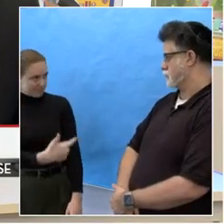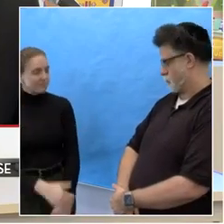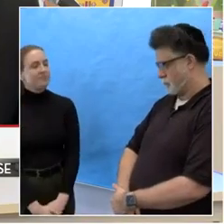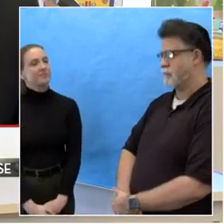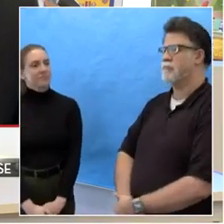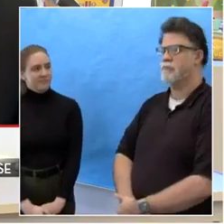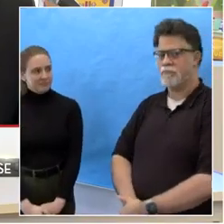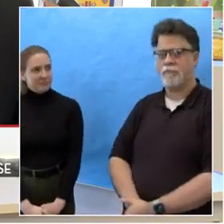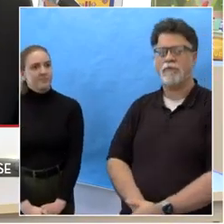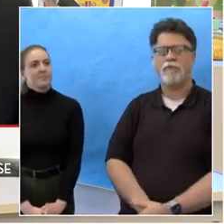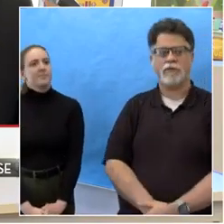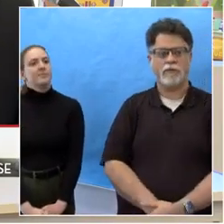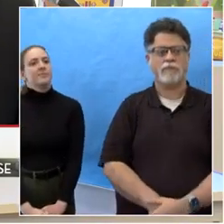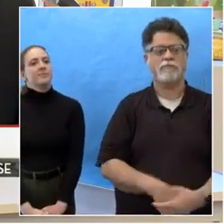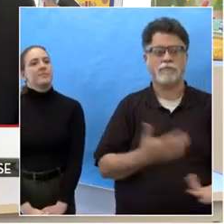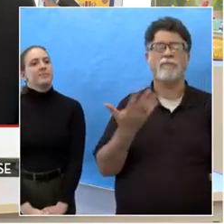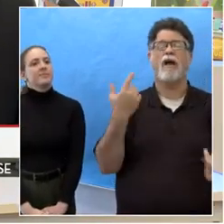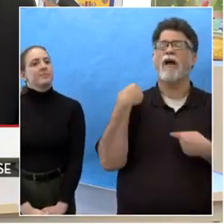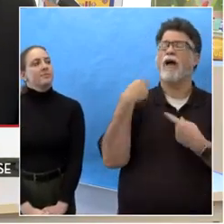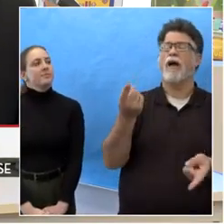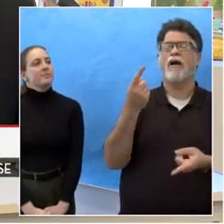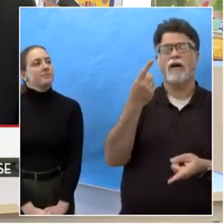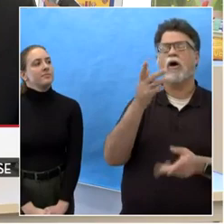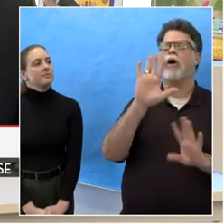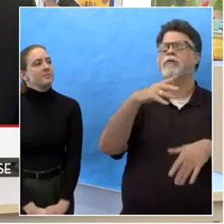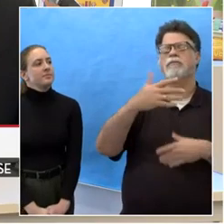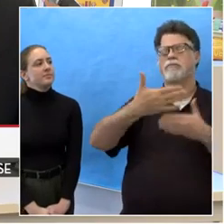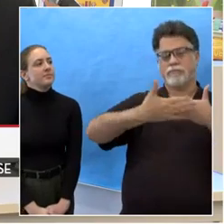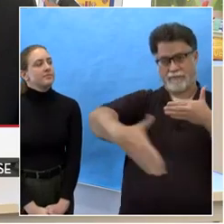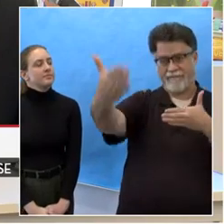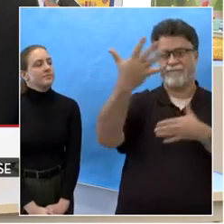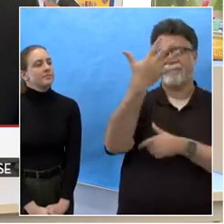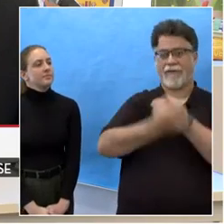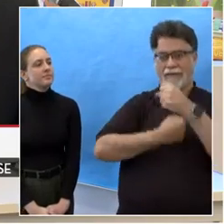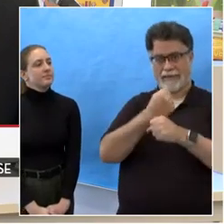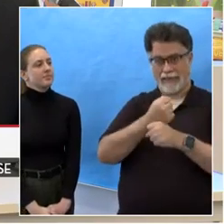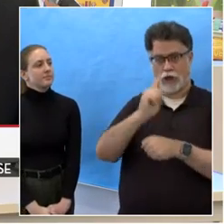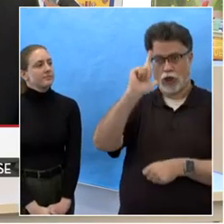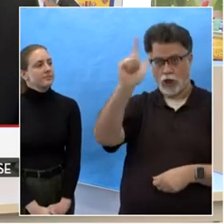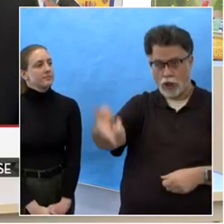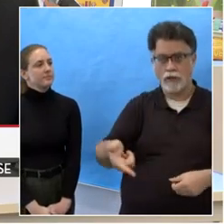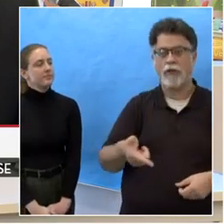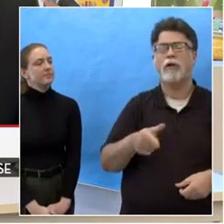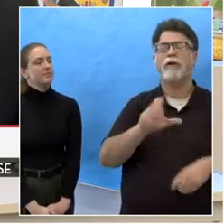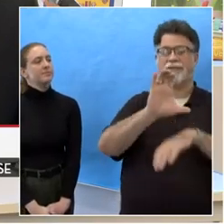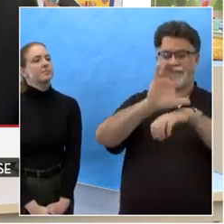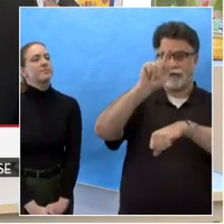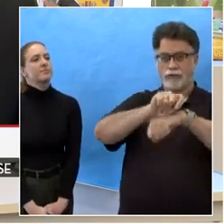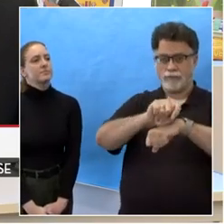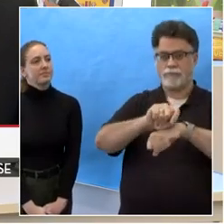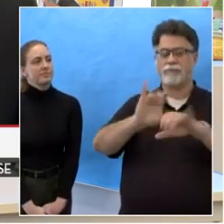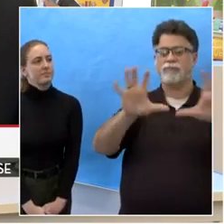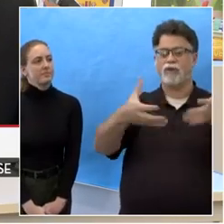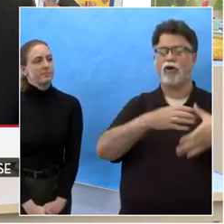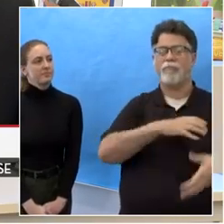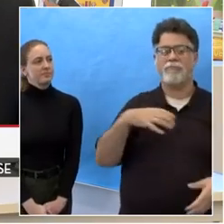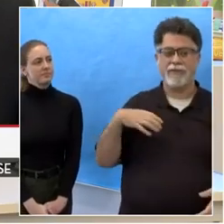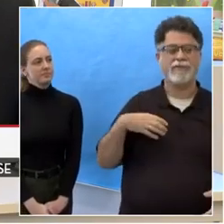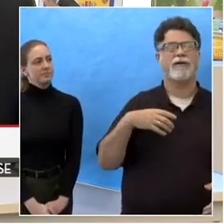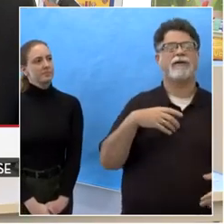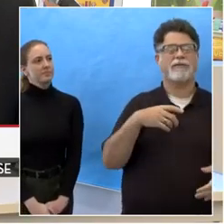development that we are talking about in the task force, we should, quite frankly, be able to see the impact. Mm-hmm. And the impact not only of